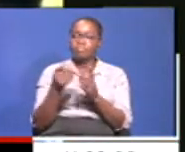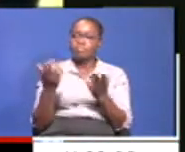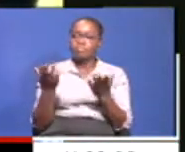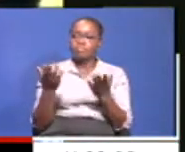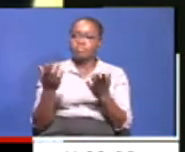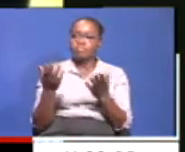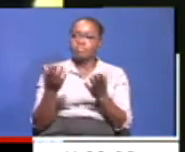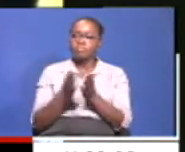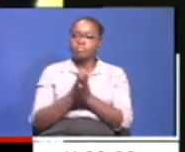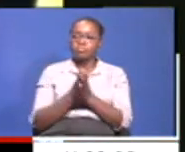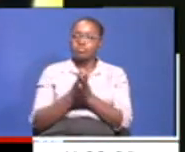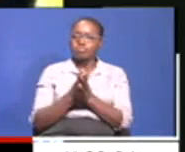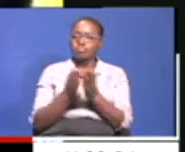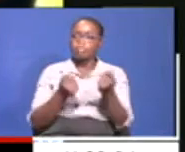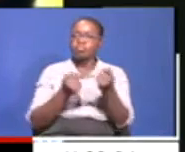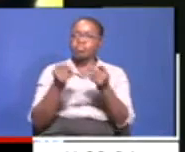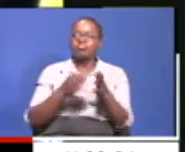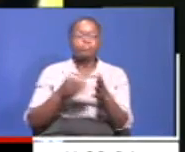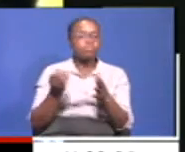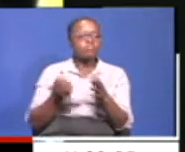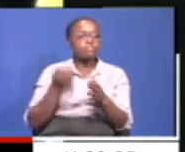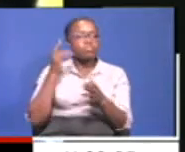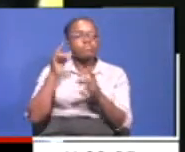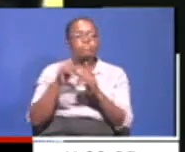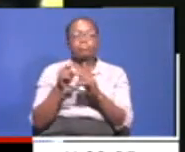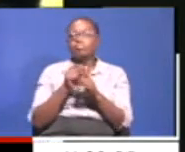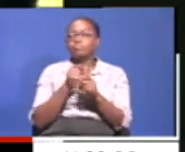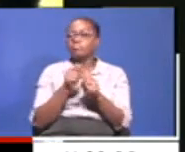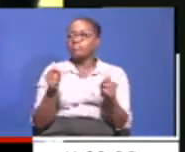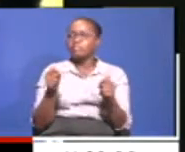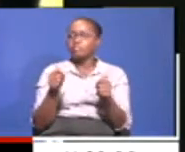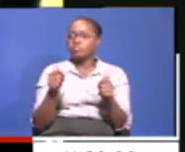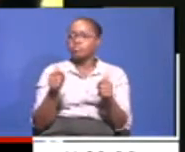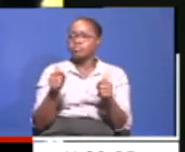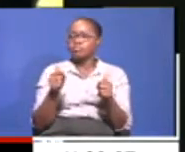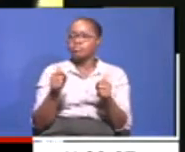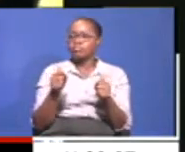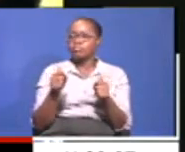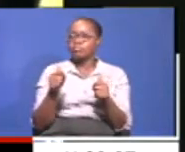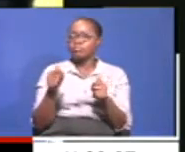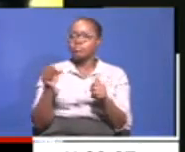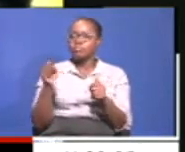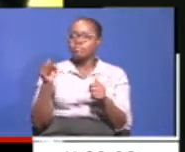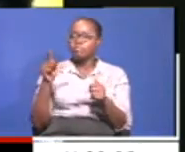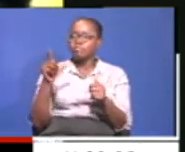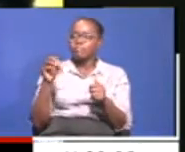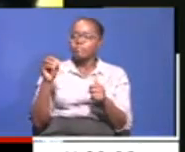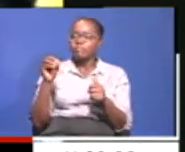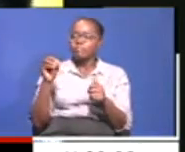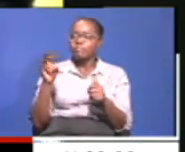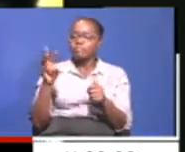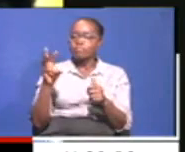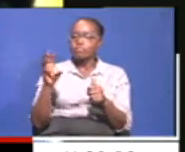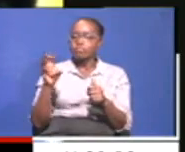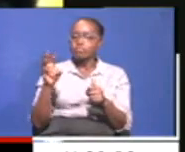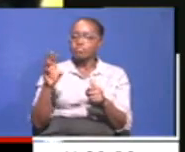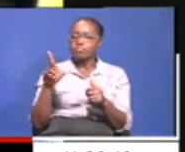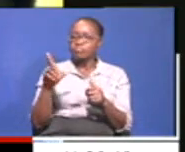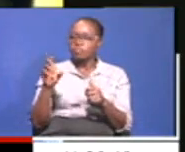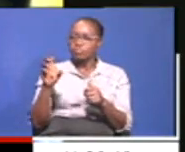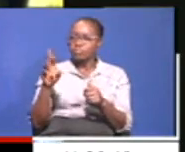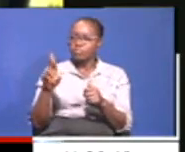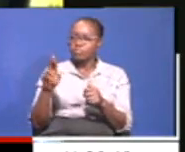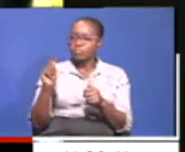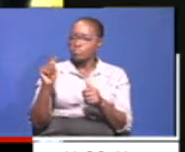to make my driver understand the terms well, like the slow right, slow left, fast